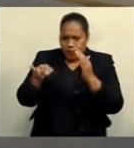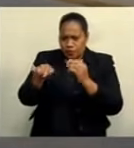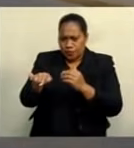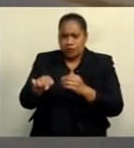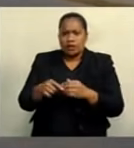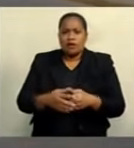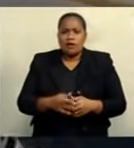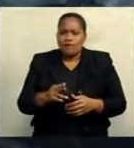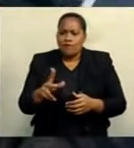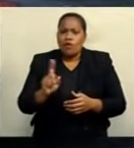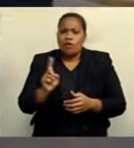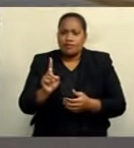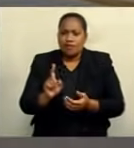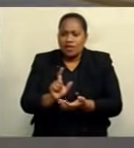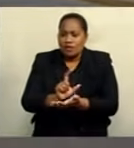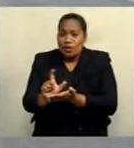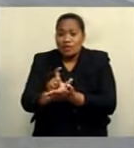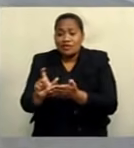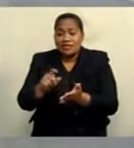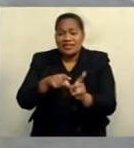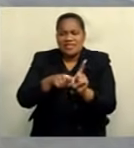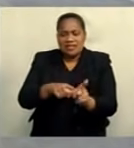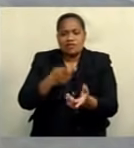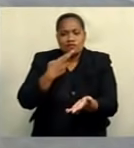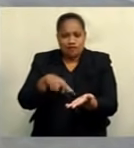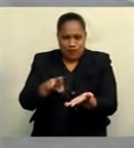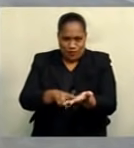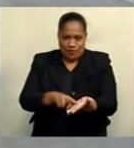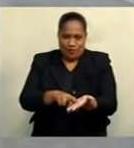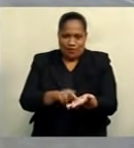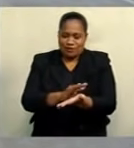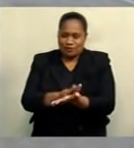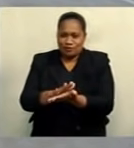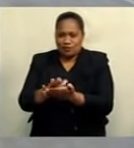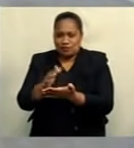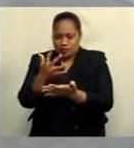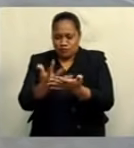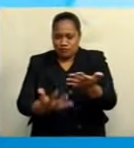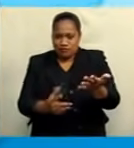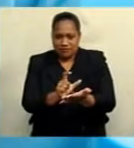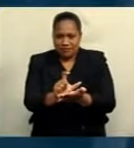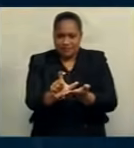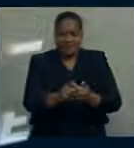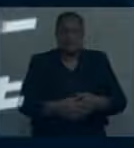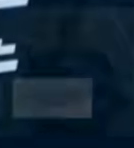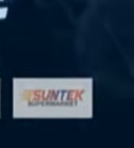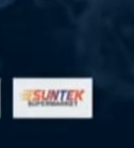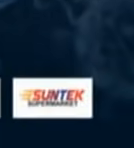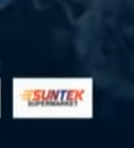for clearing the backlog of annual reports. Kritika Kumar, FBC News.